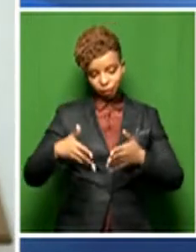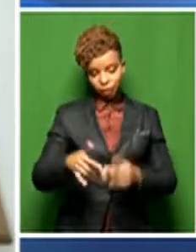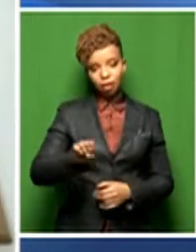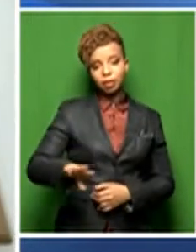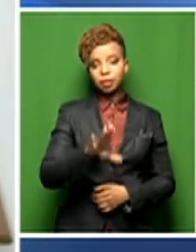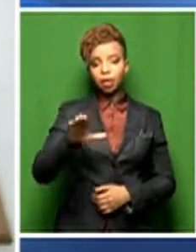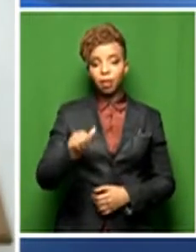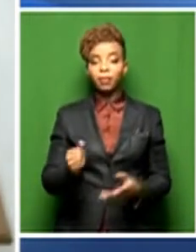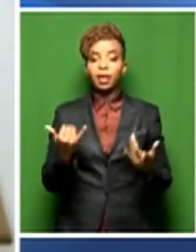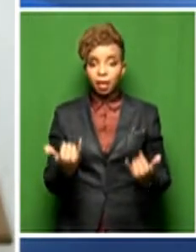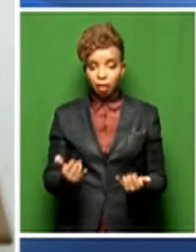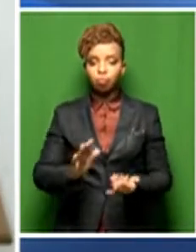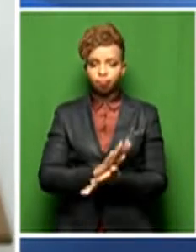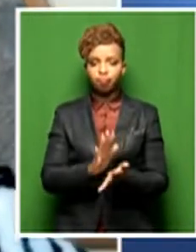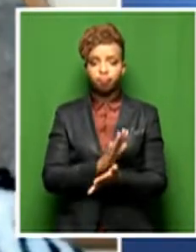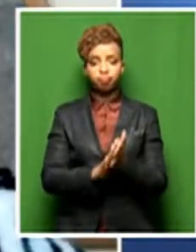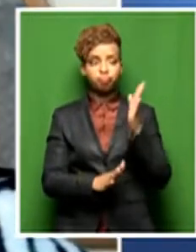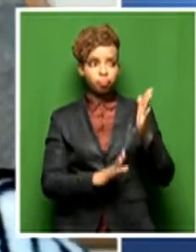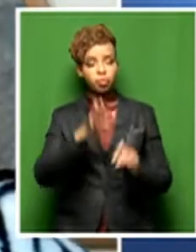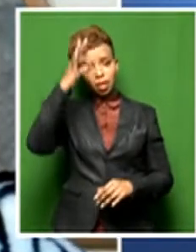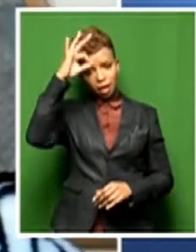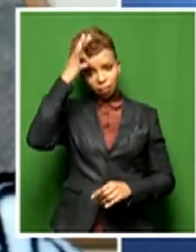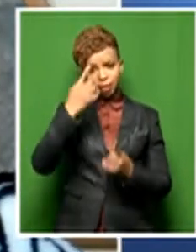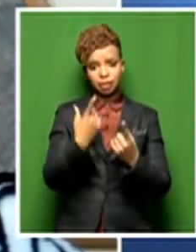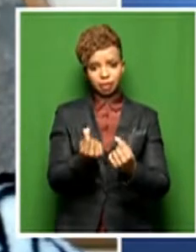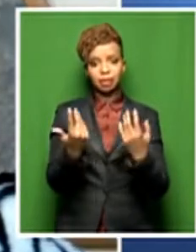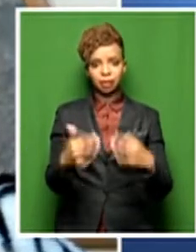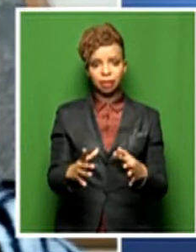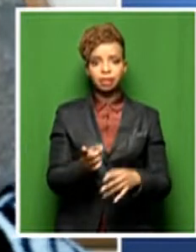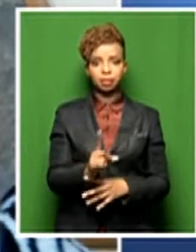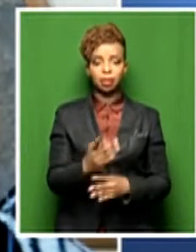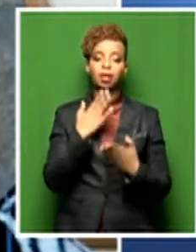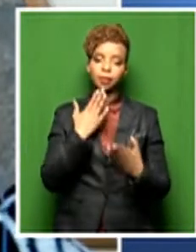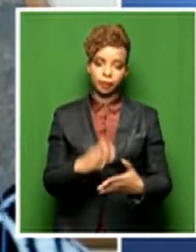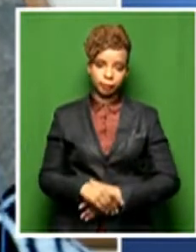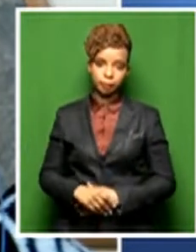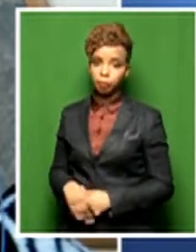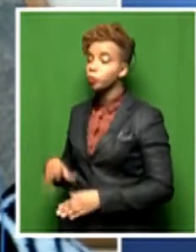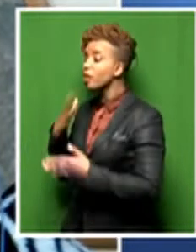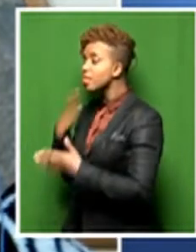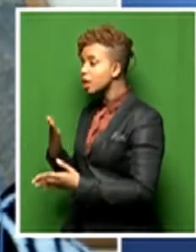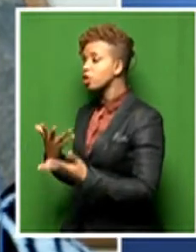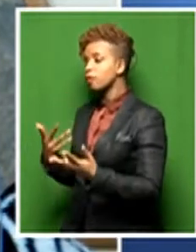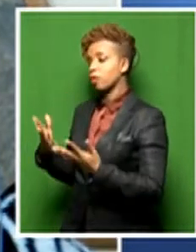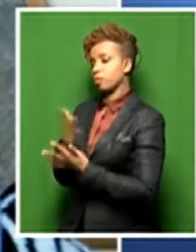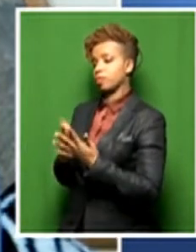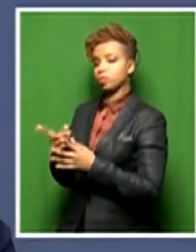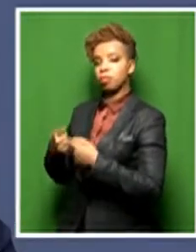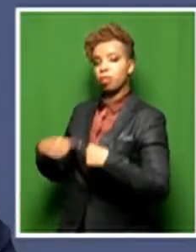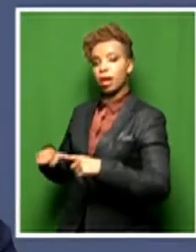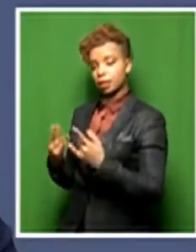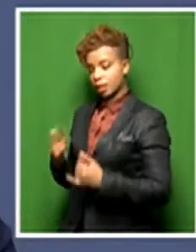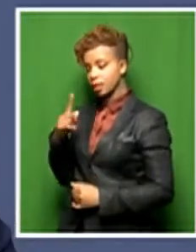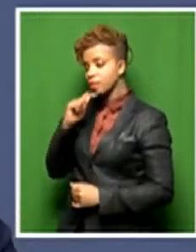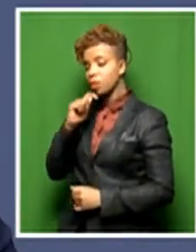done. Let's thank you for talking to us this morning. Sindiswa Mzamo is the president of the Circle of Global Business